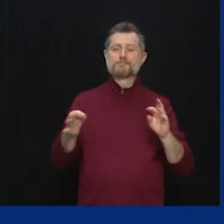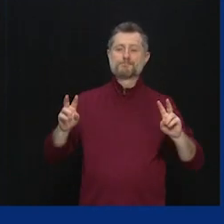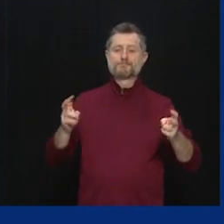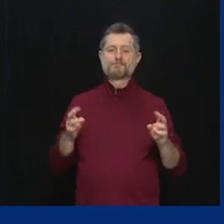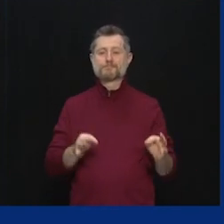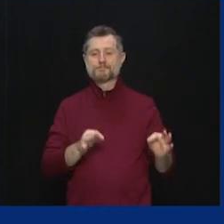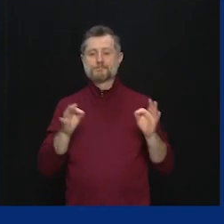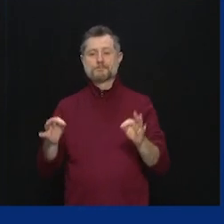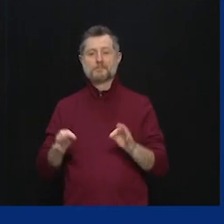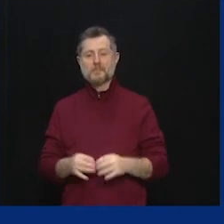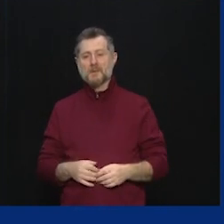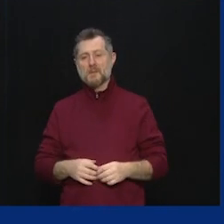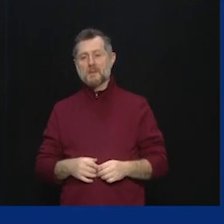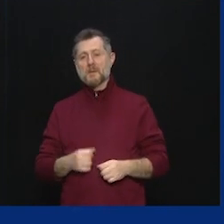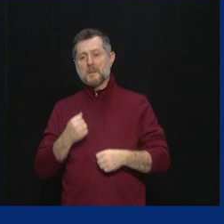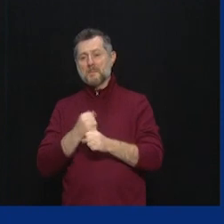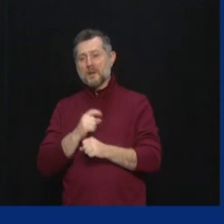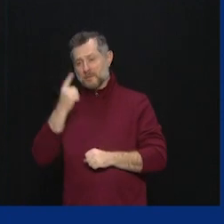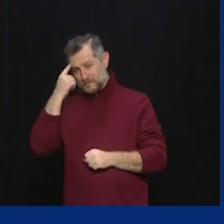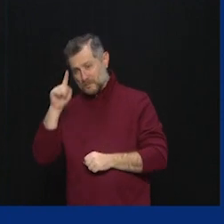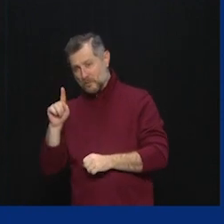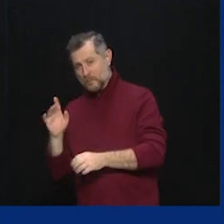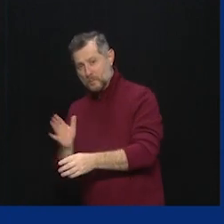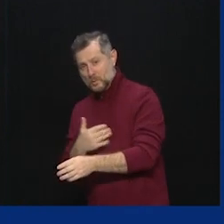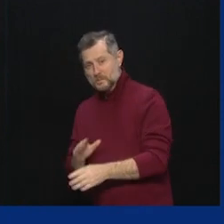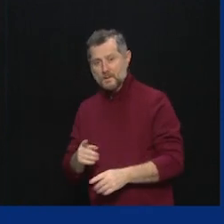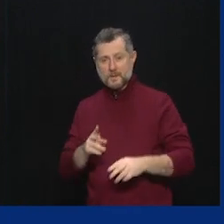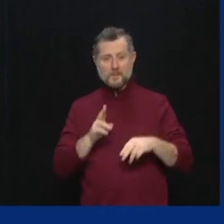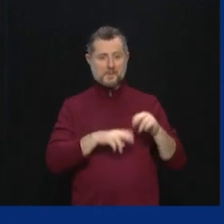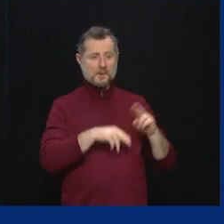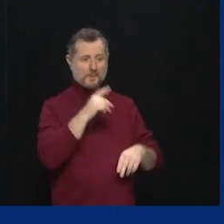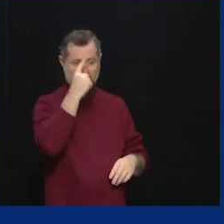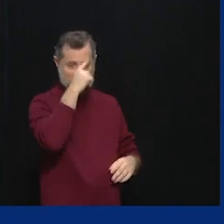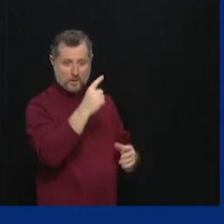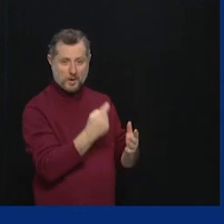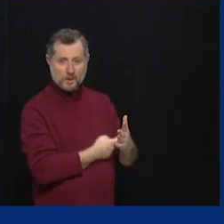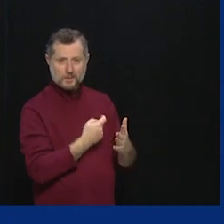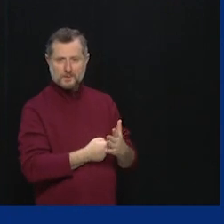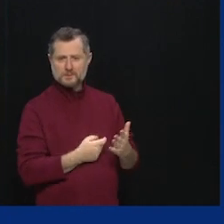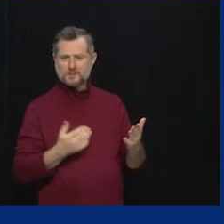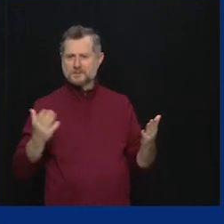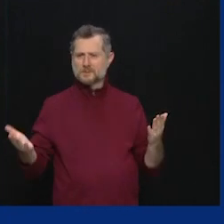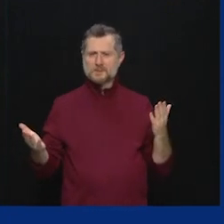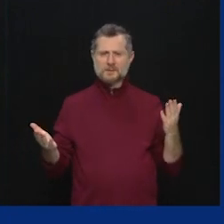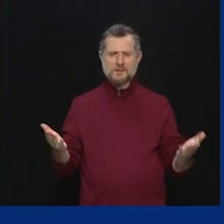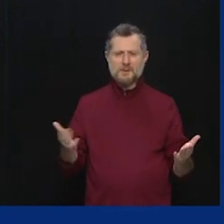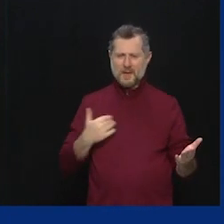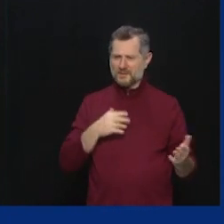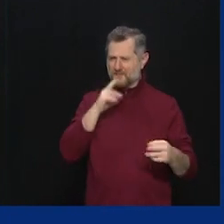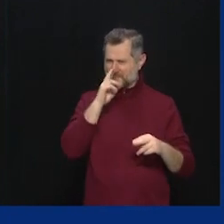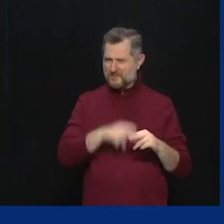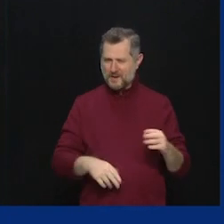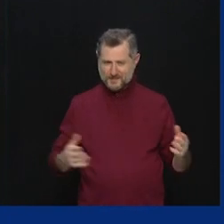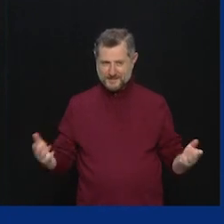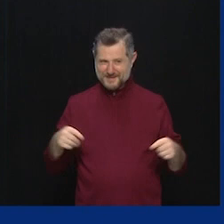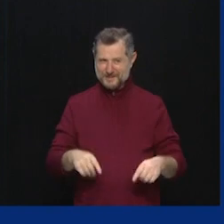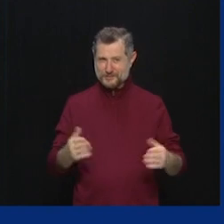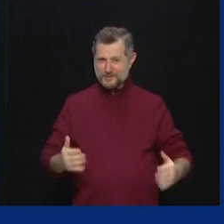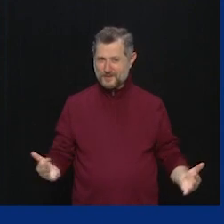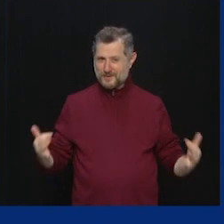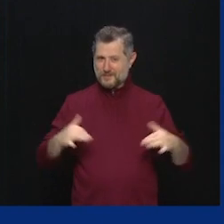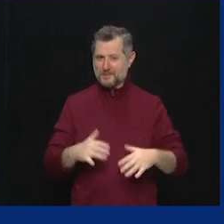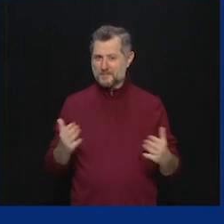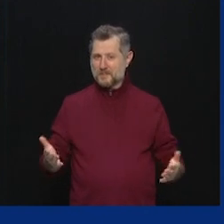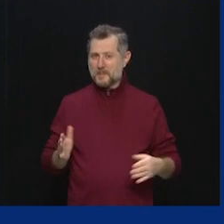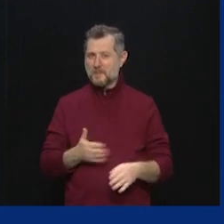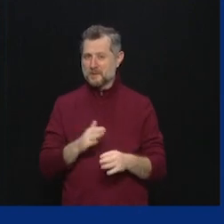made for music, built for hockey. We're going to have some fun here as well. I look forward to the many concerts. Harry Styles, John Mayer, the Trans-Siberian Orchestra. Who